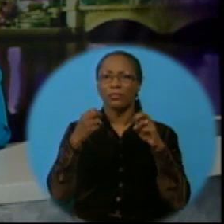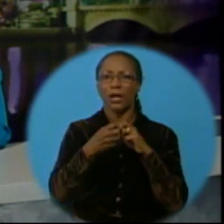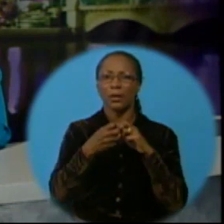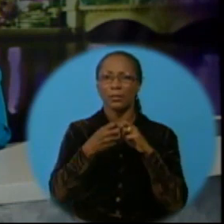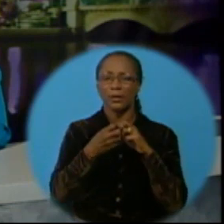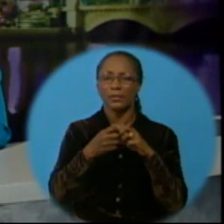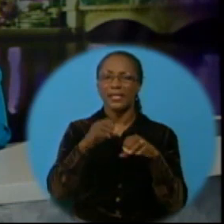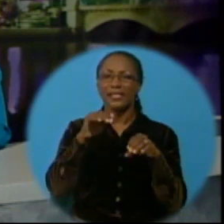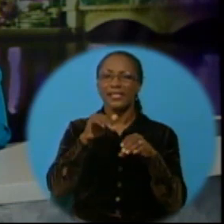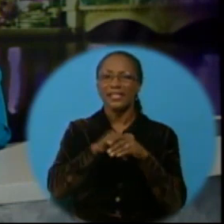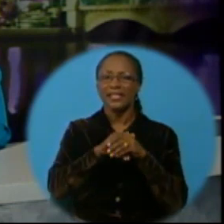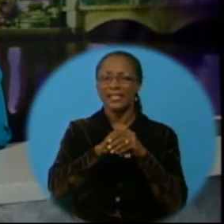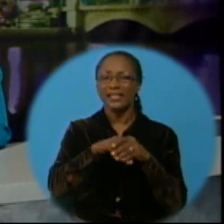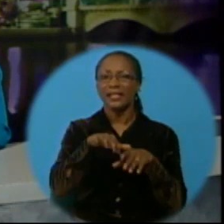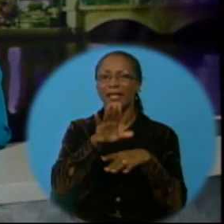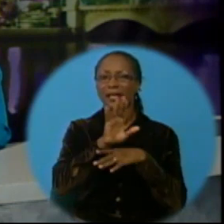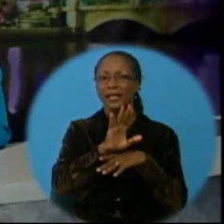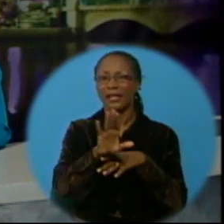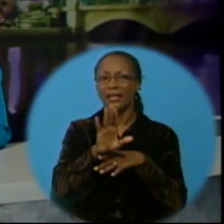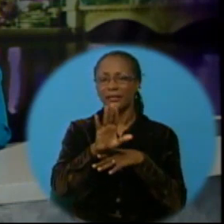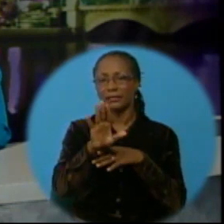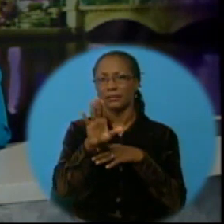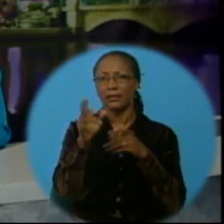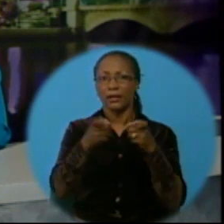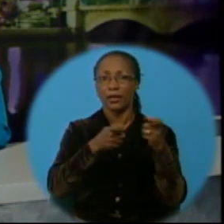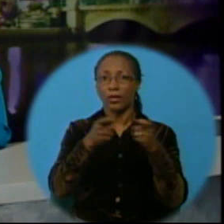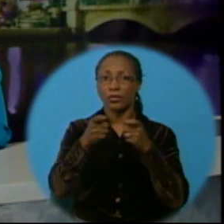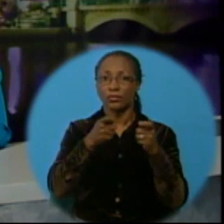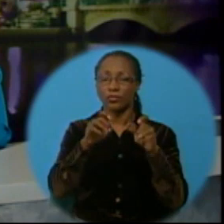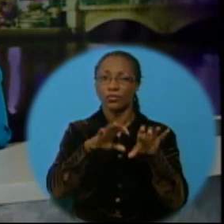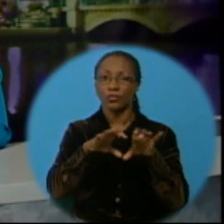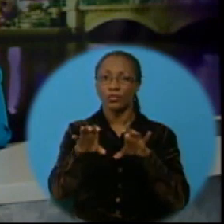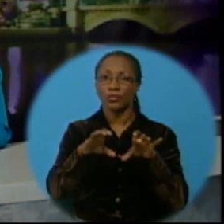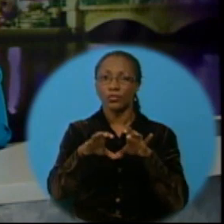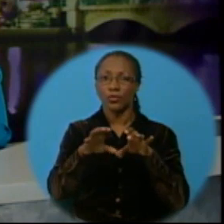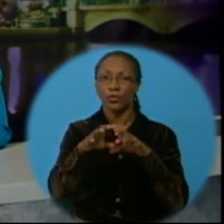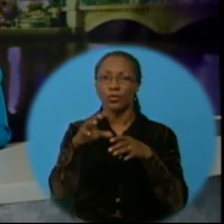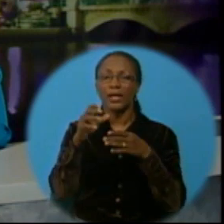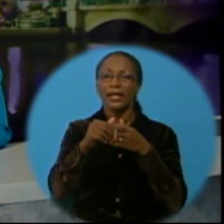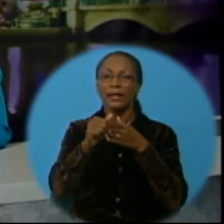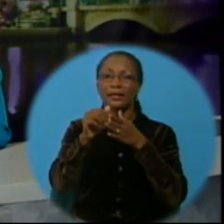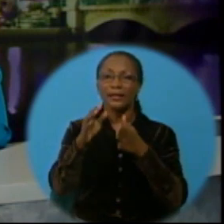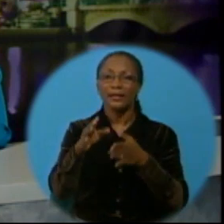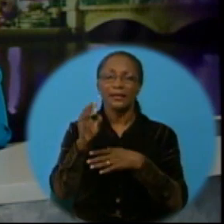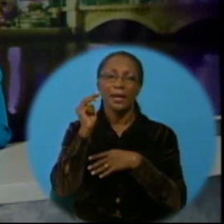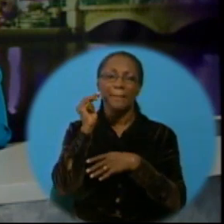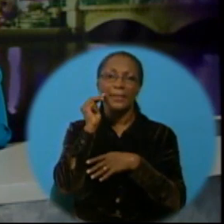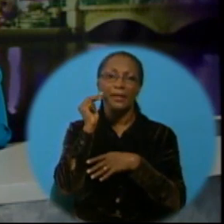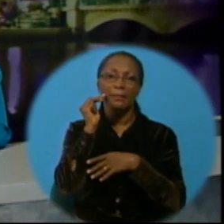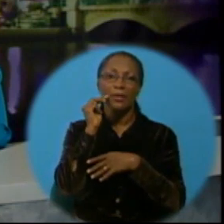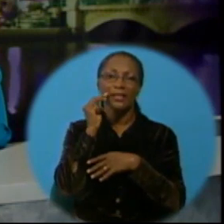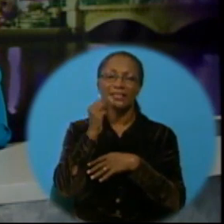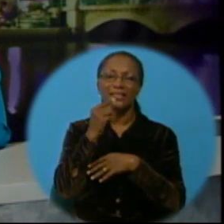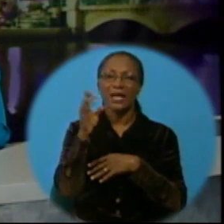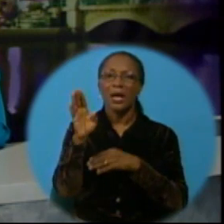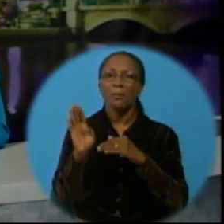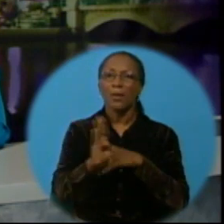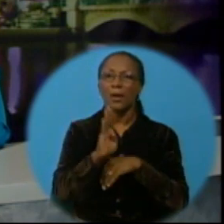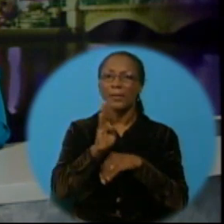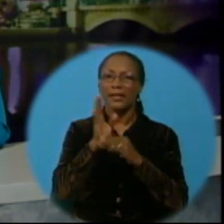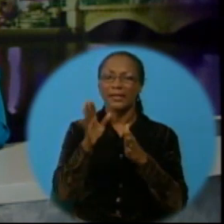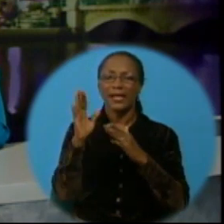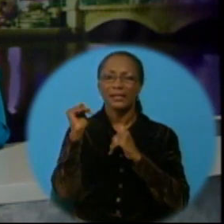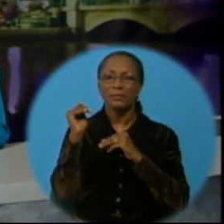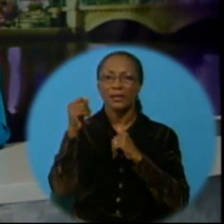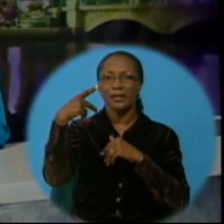his province so to do. In a statement, opposition leader Mia Motley said Barbadians expected that the Prime Minister